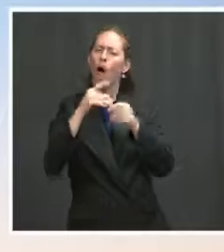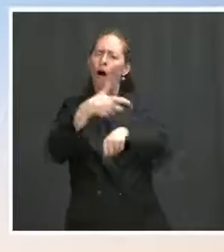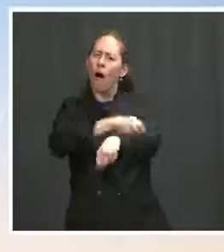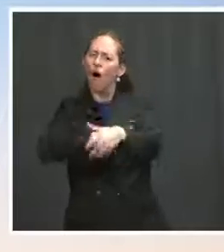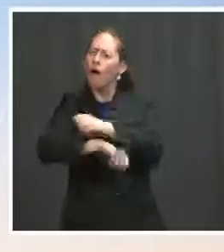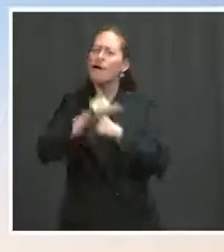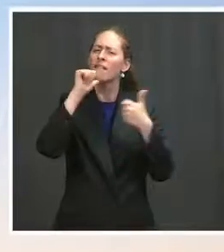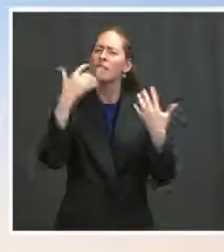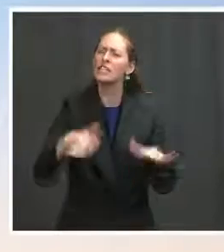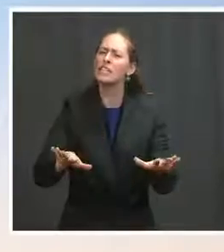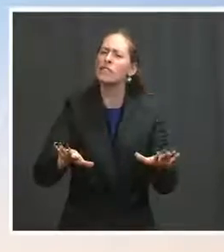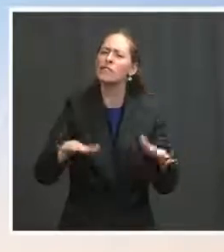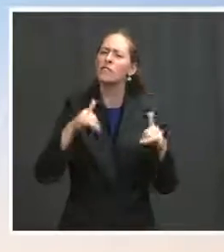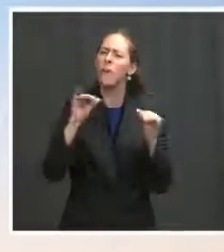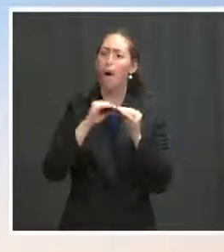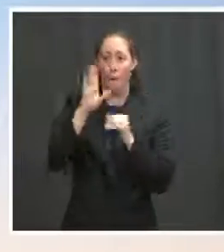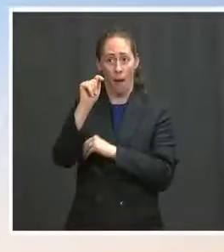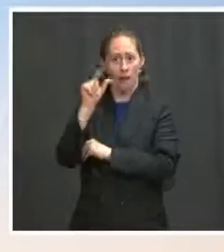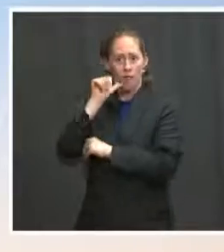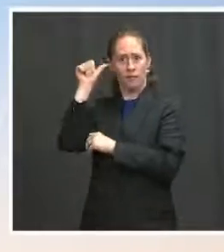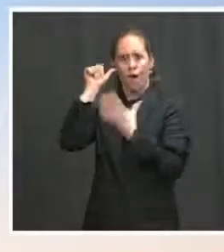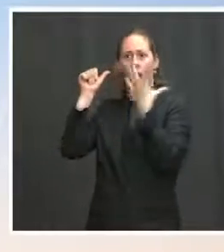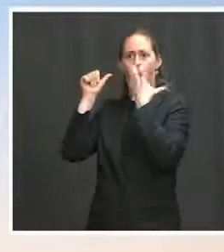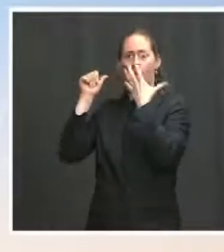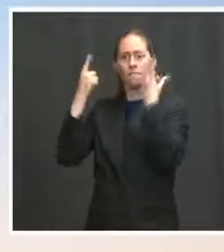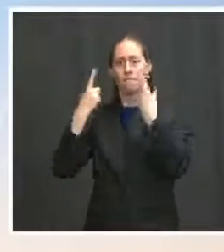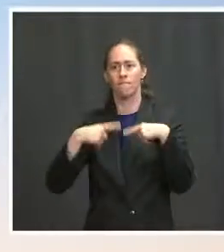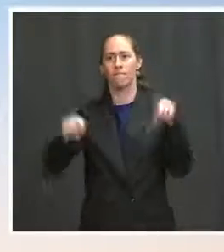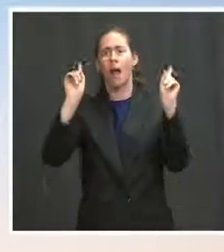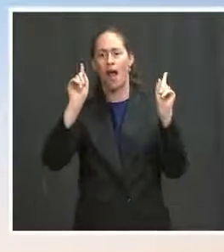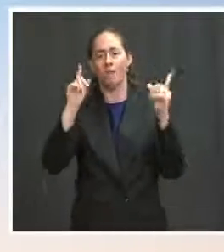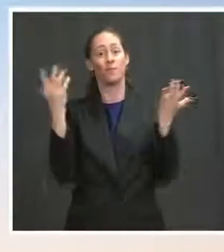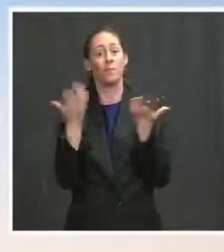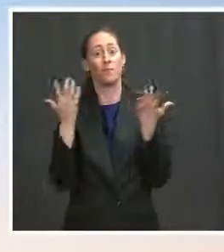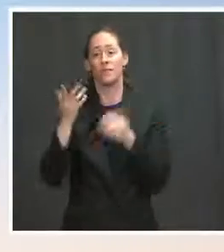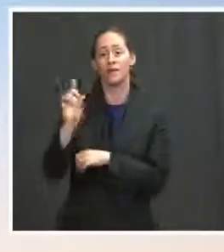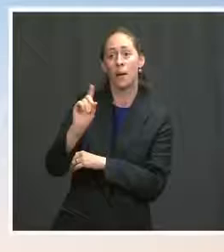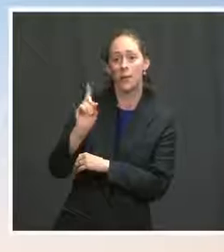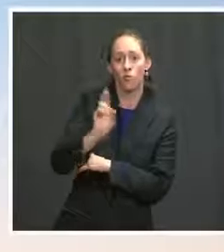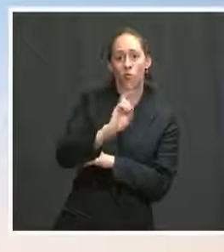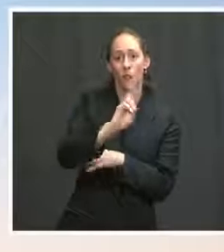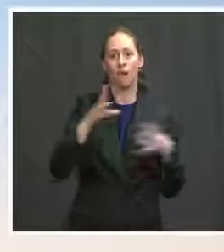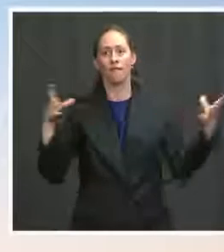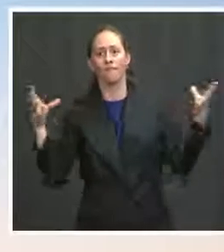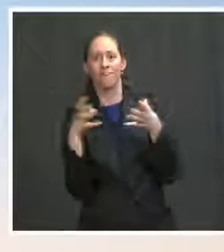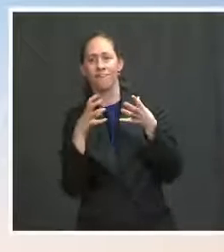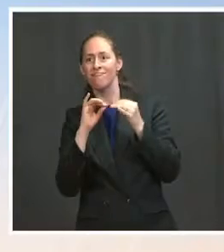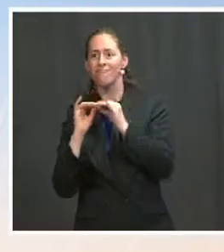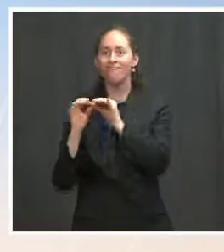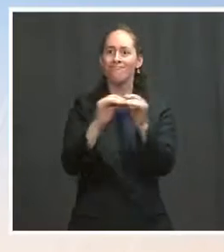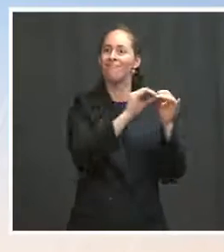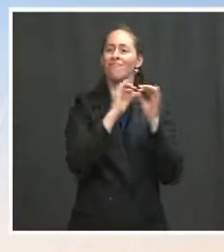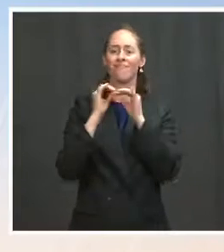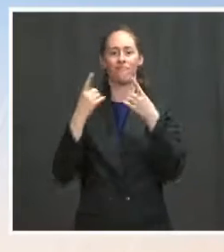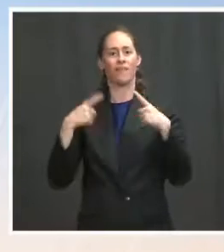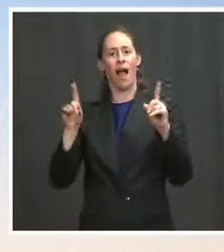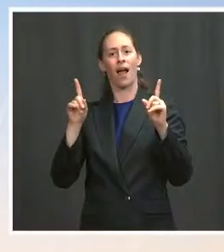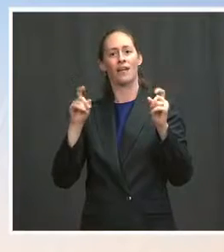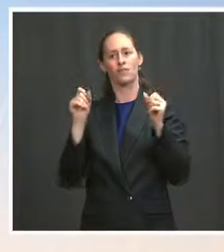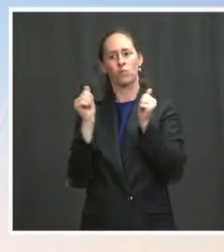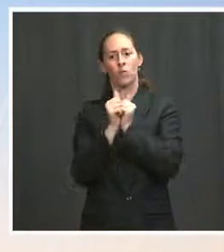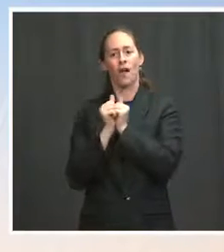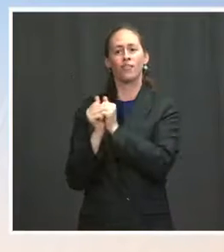moment when you saw Democrats and Republicans and the President of the United States stand outside together and say, we've come to